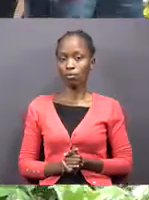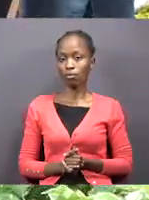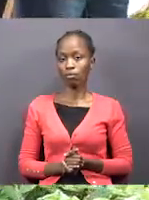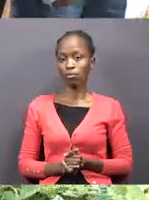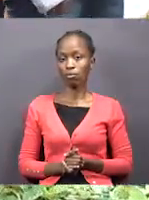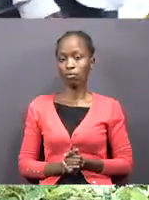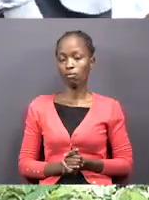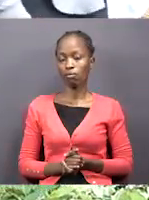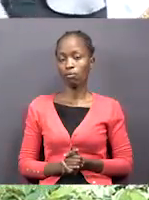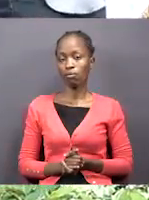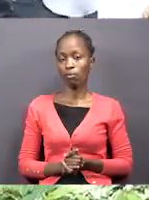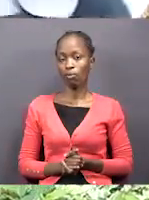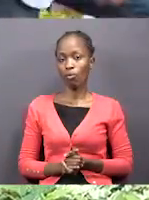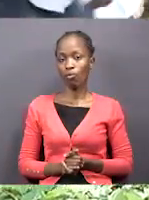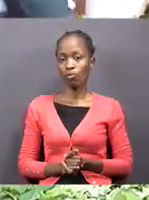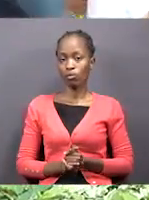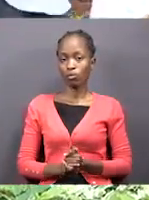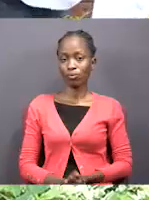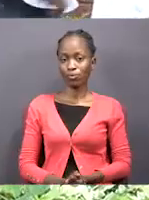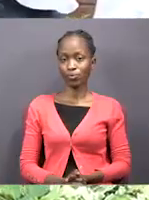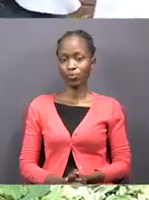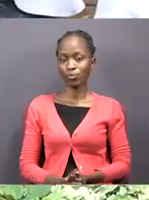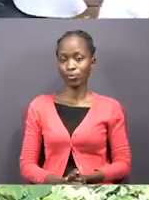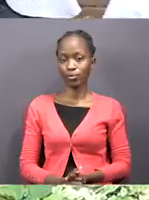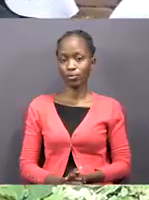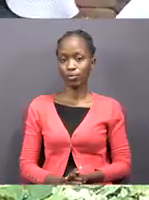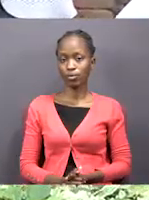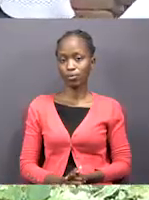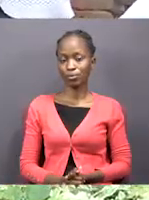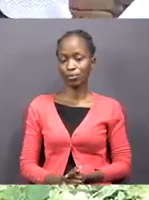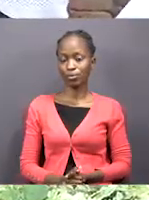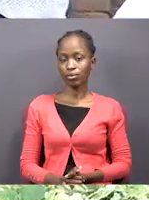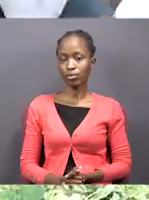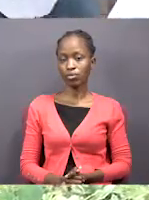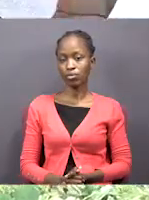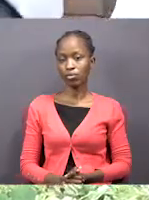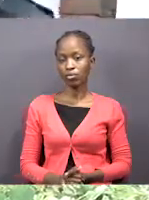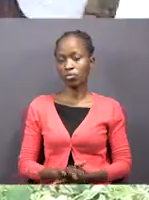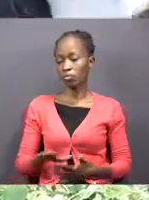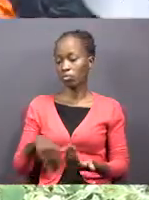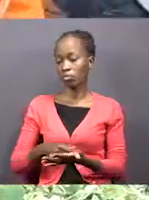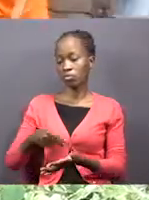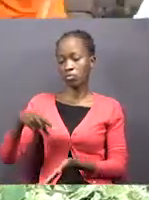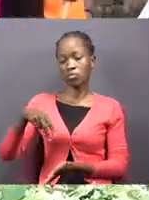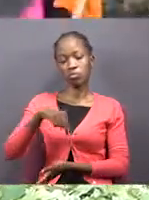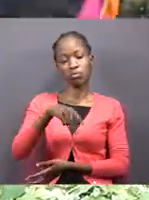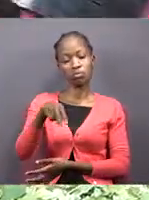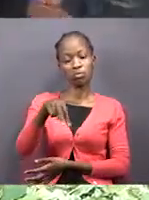ease. Attention! By the left, by the right, quick forward, march! Let's go!